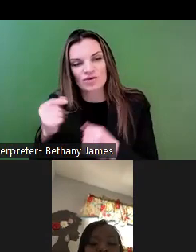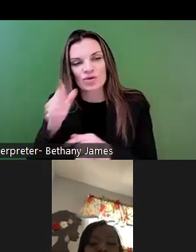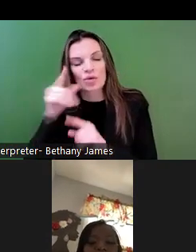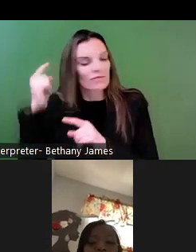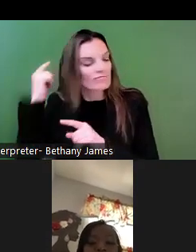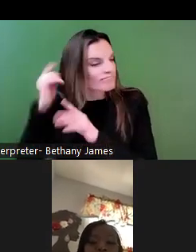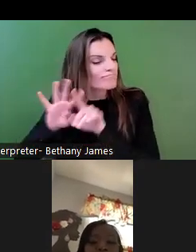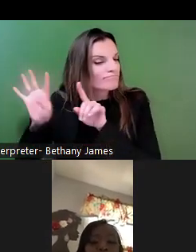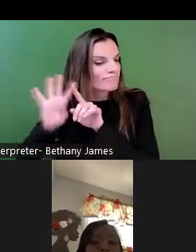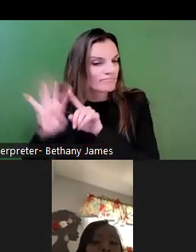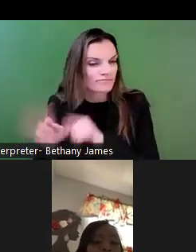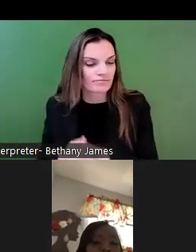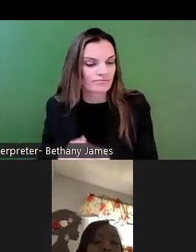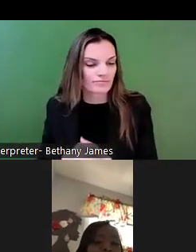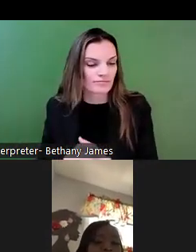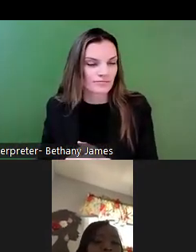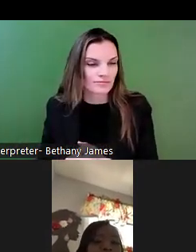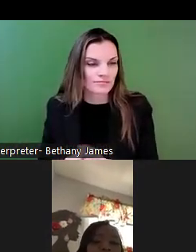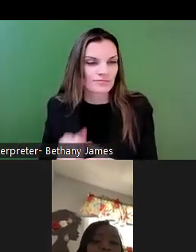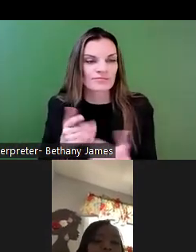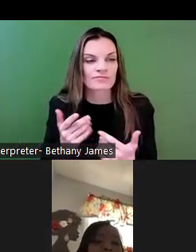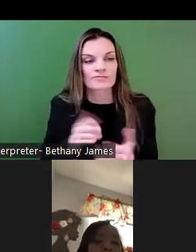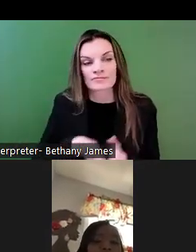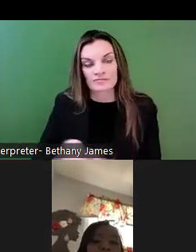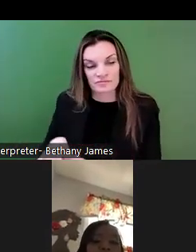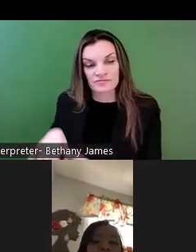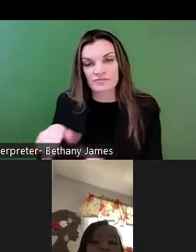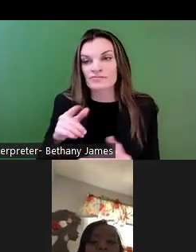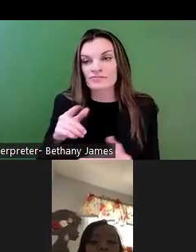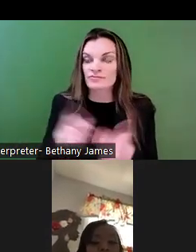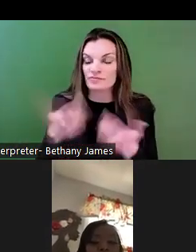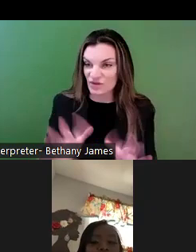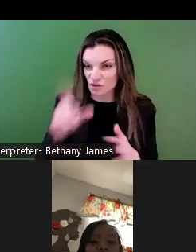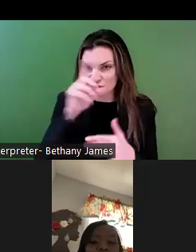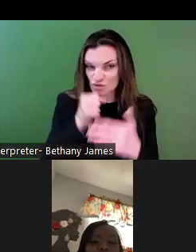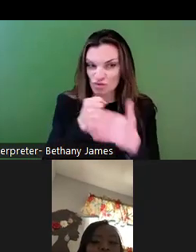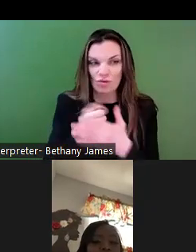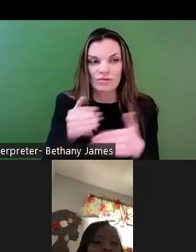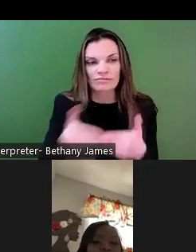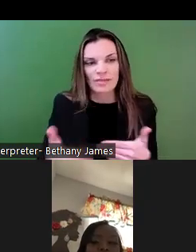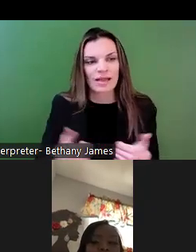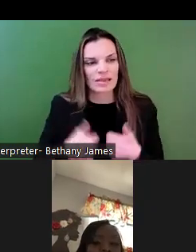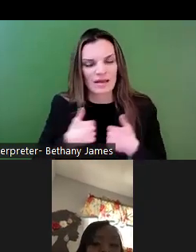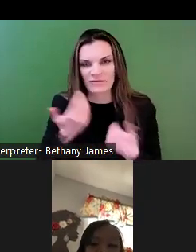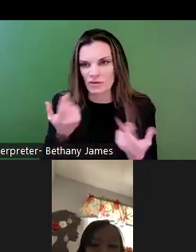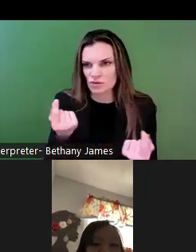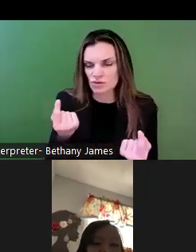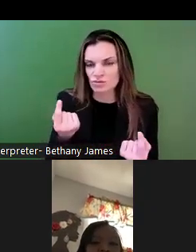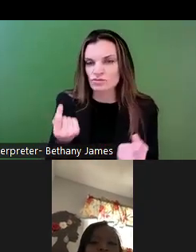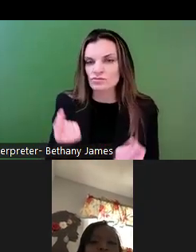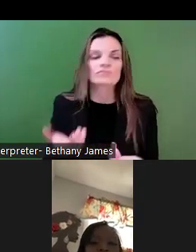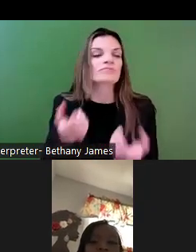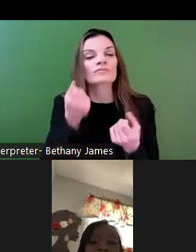craniectomy. So life after stroke. So basically the extent of a damage caused from a stroke may be not known for